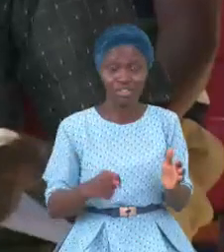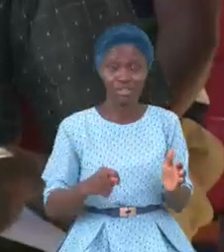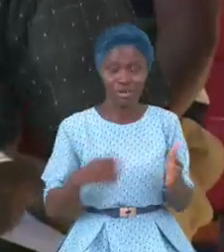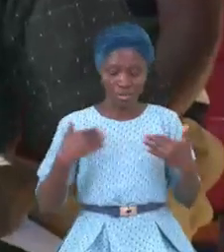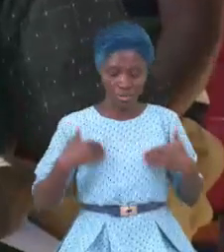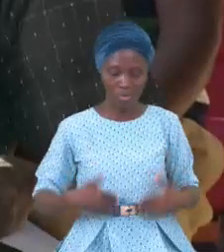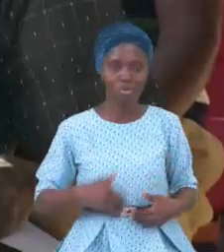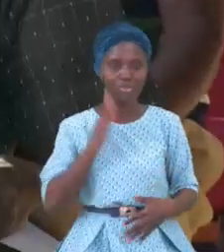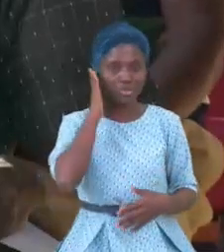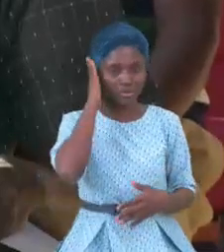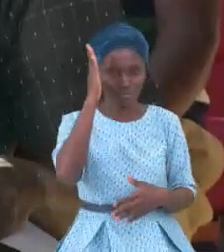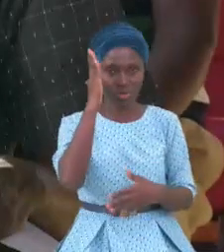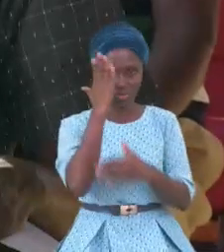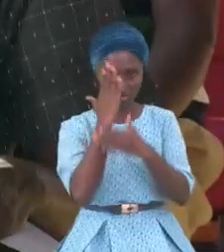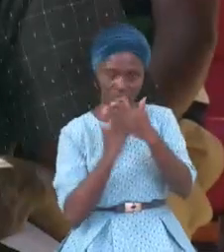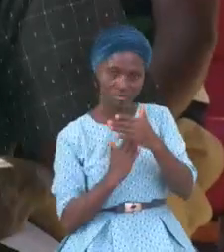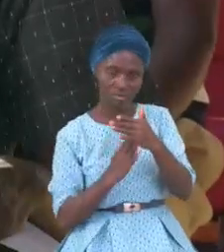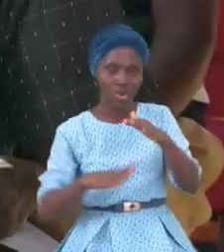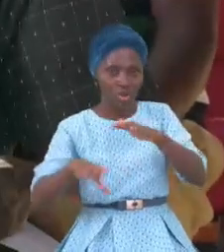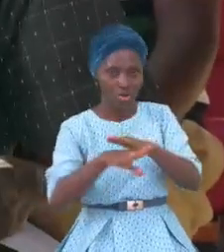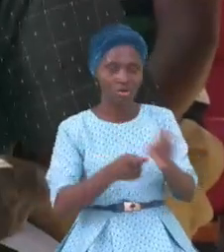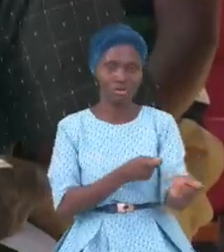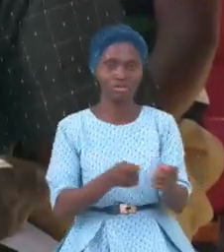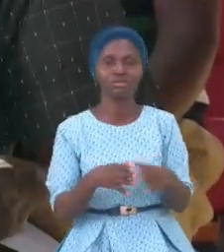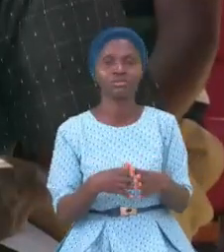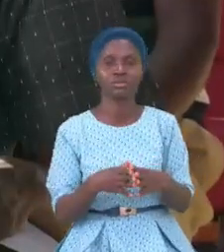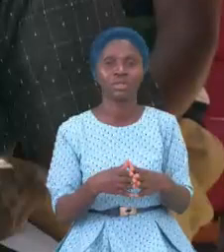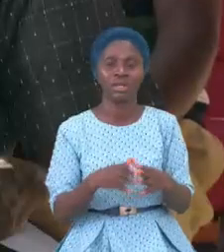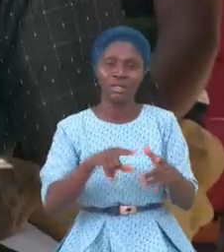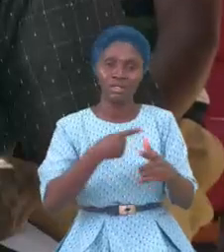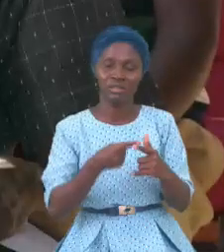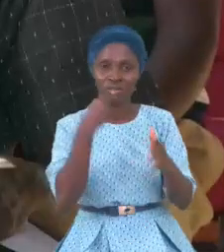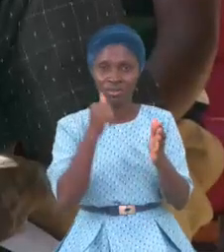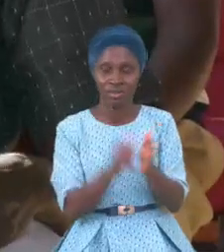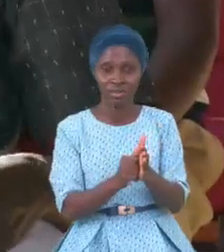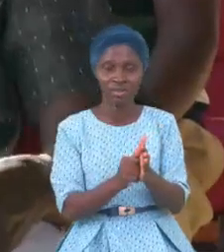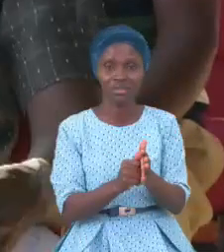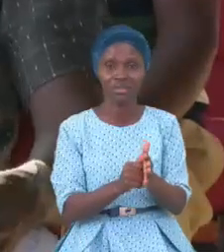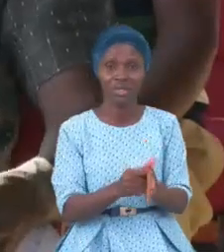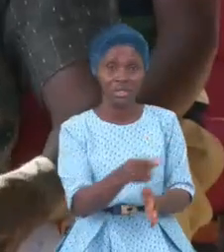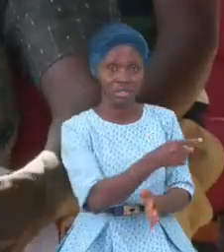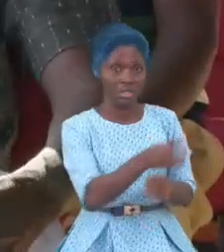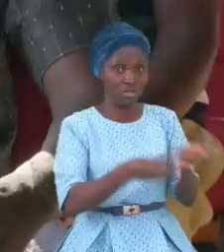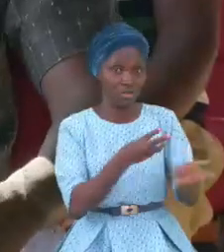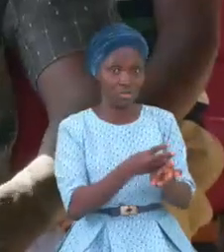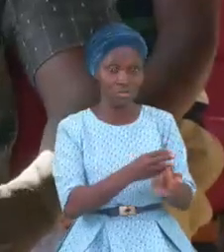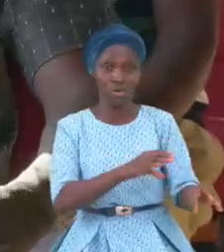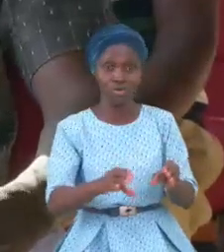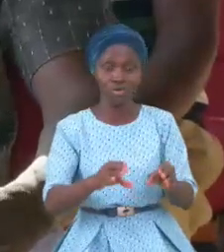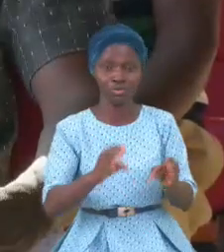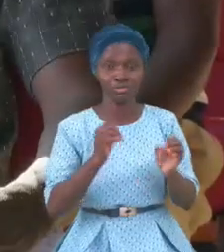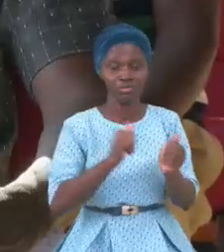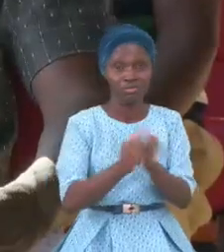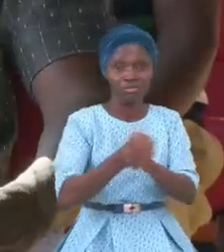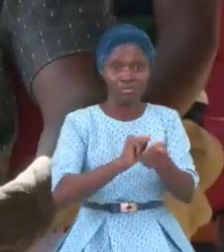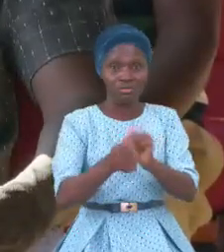says, now they do it to obtain a corruptible crown, but we an incorruptible. Look